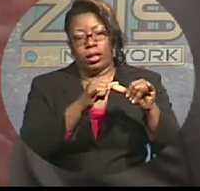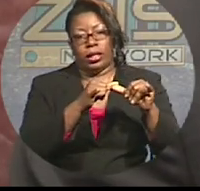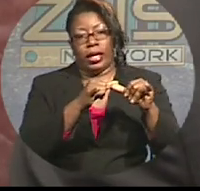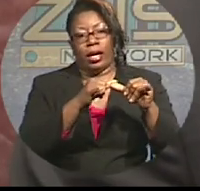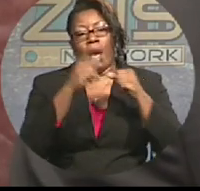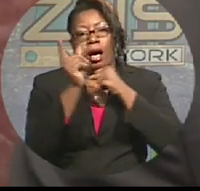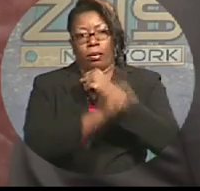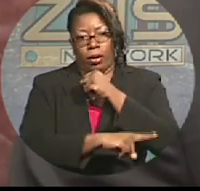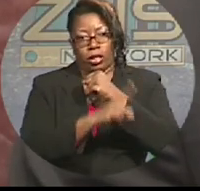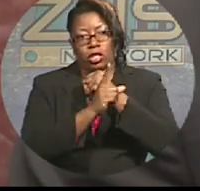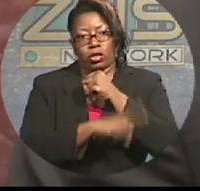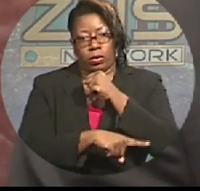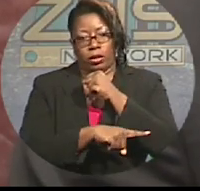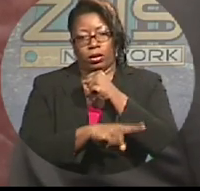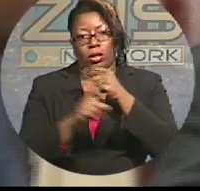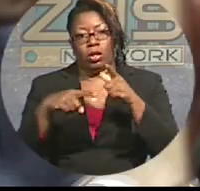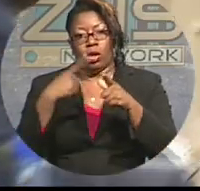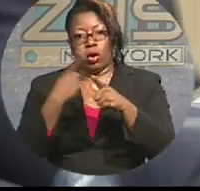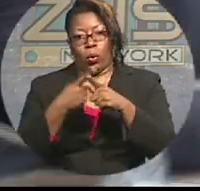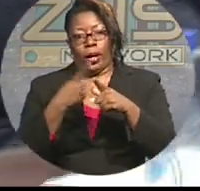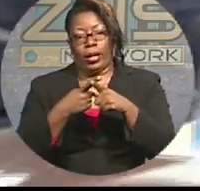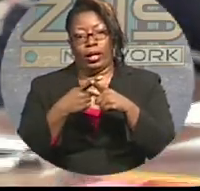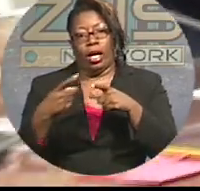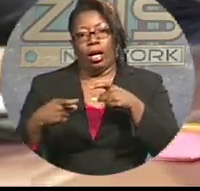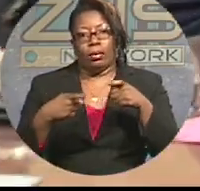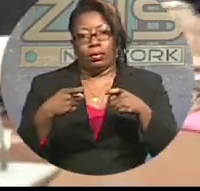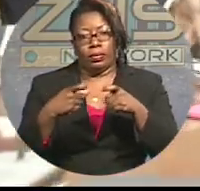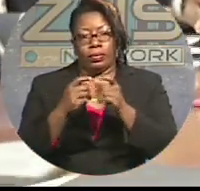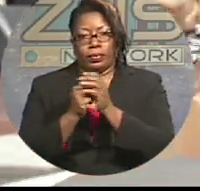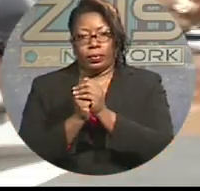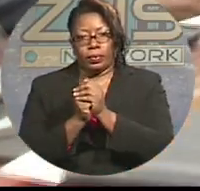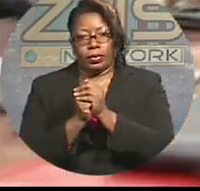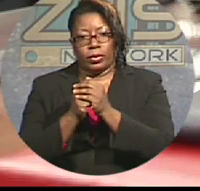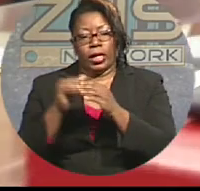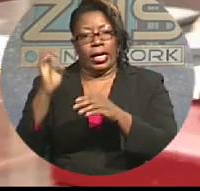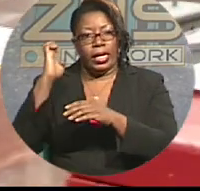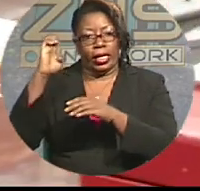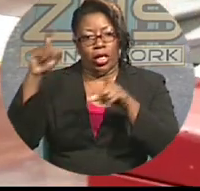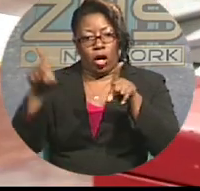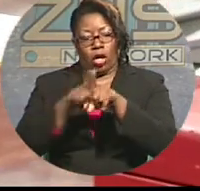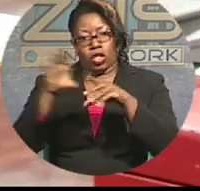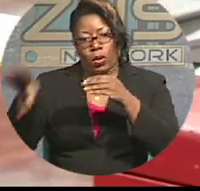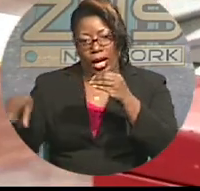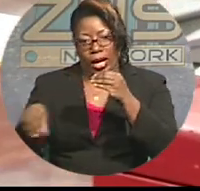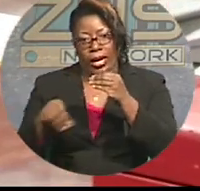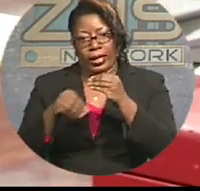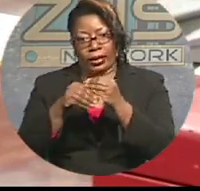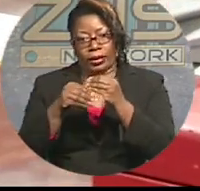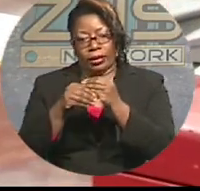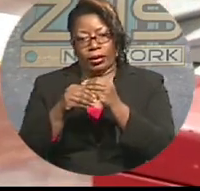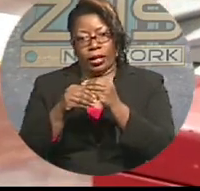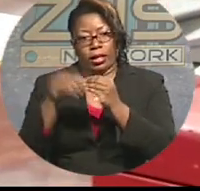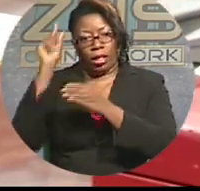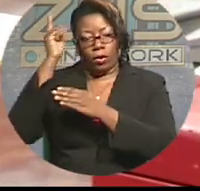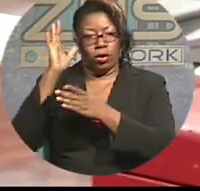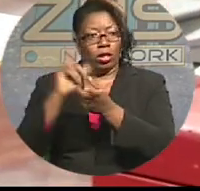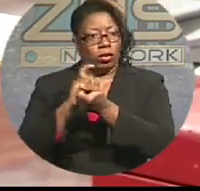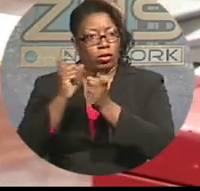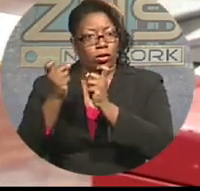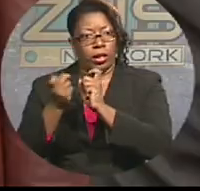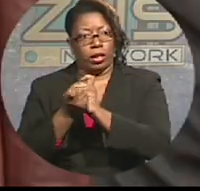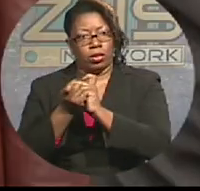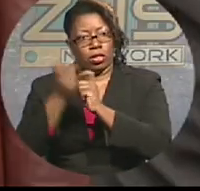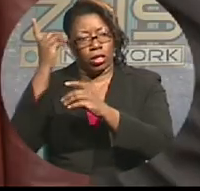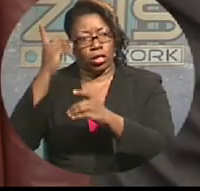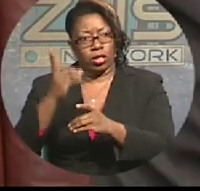once they have been speedily convicted. The Prime Minister also adding the government will not compromise itself. And not